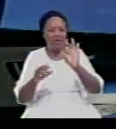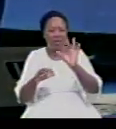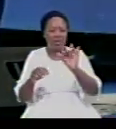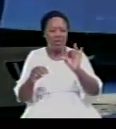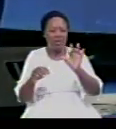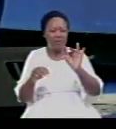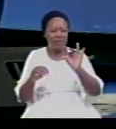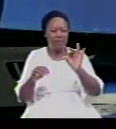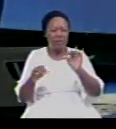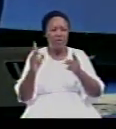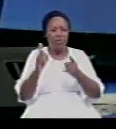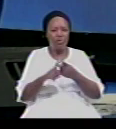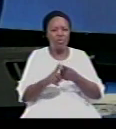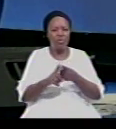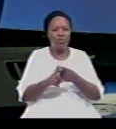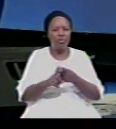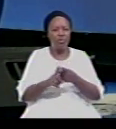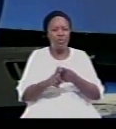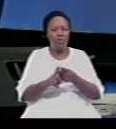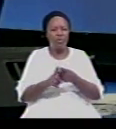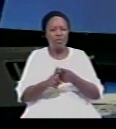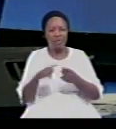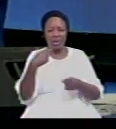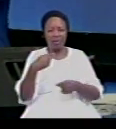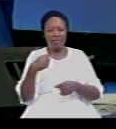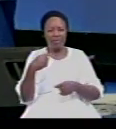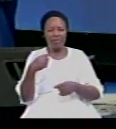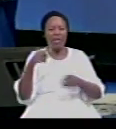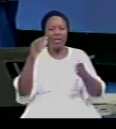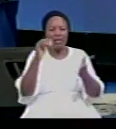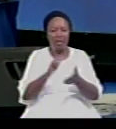Verse 19, to which, that is to say, that